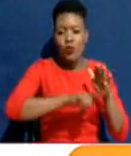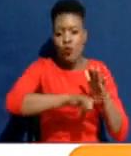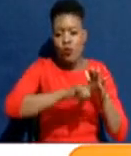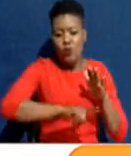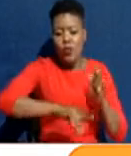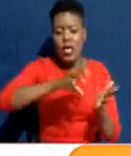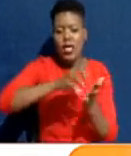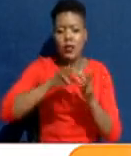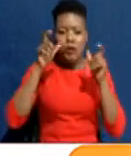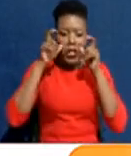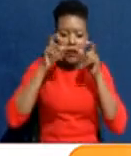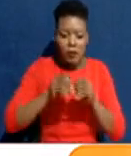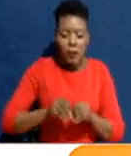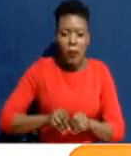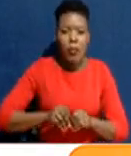to lower cases of HIV, AIDS,